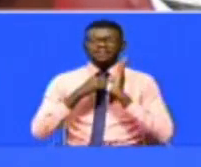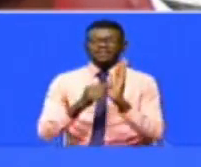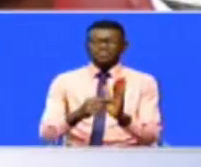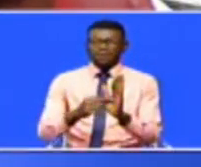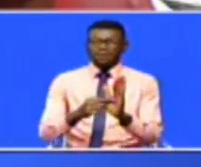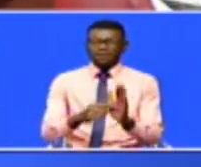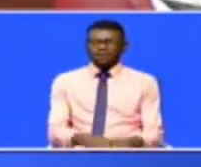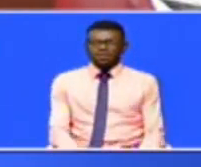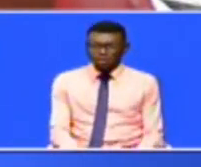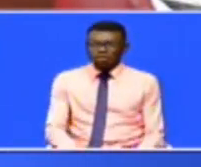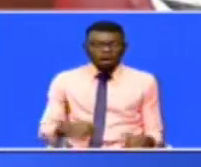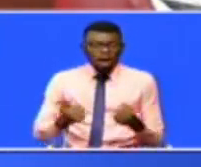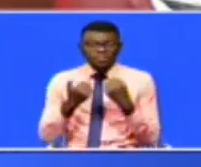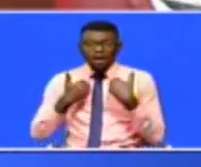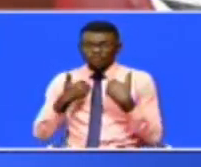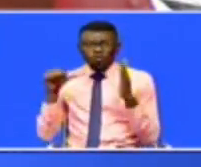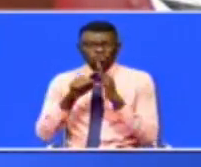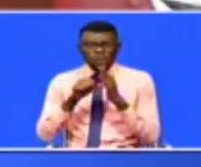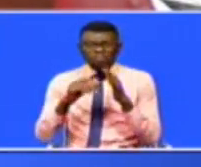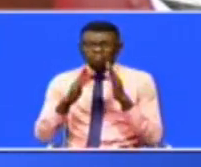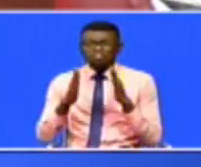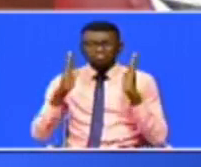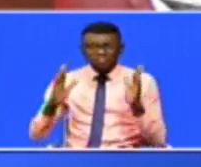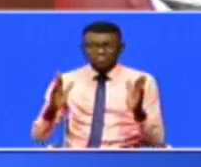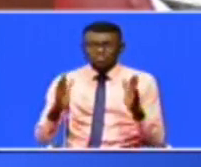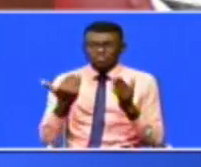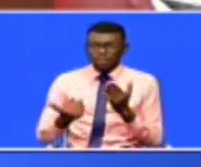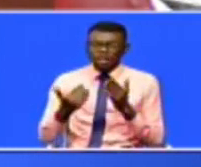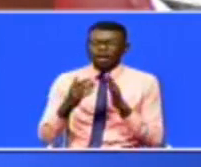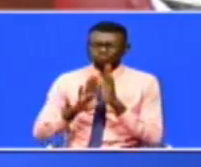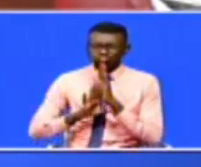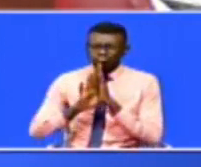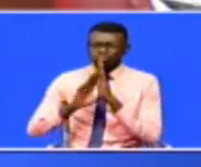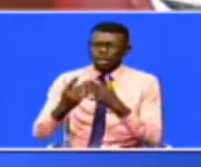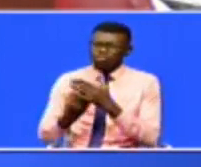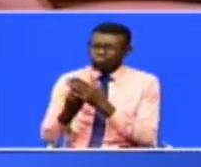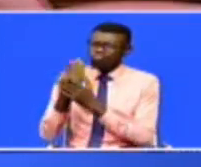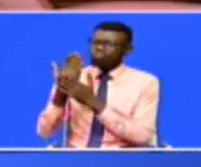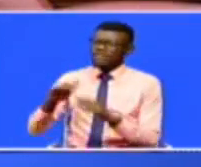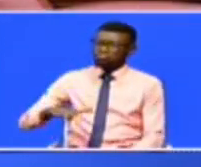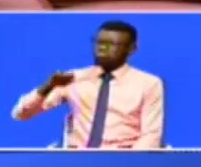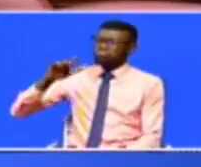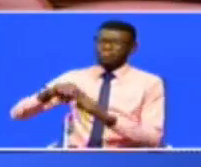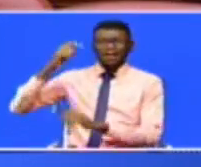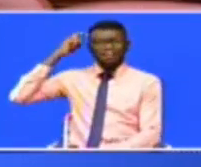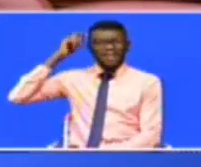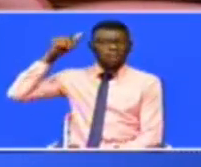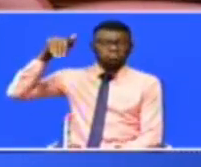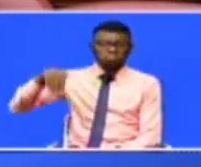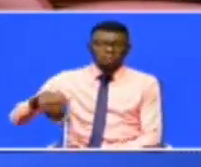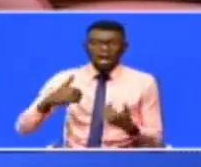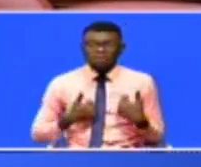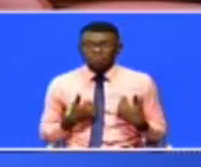an encephaly, which is a very common problem, where the child develops but the brain does not develop. Remember that